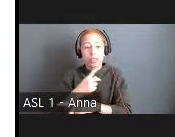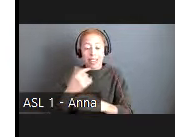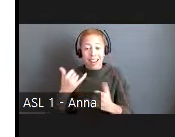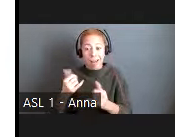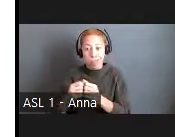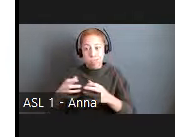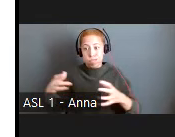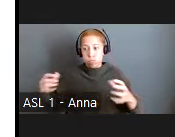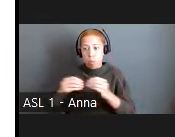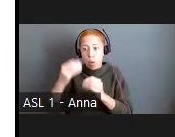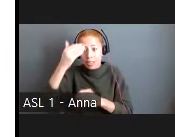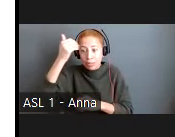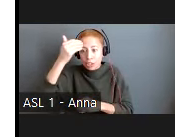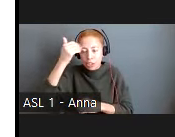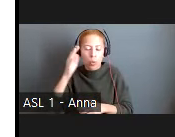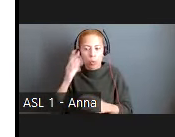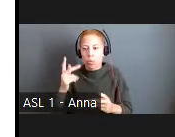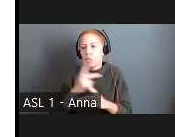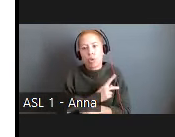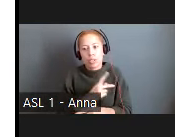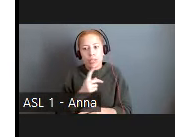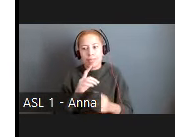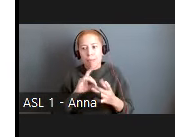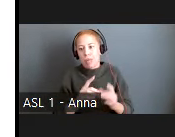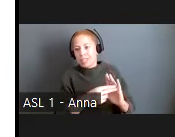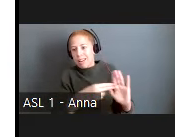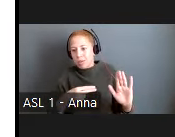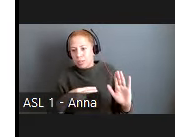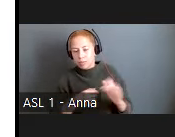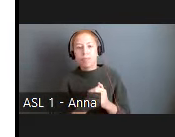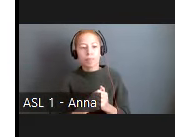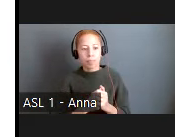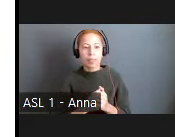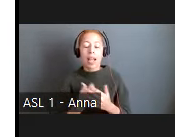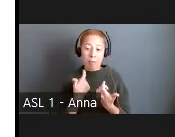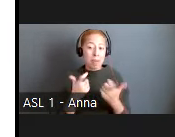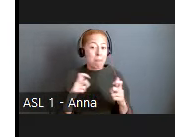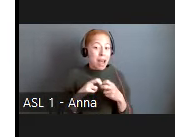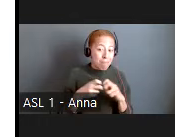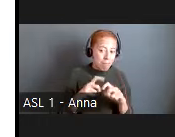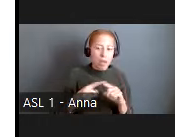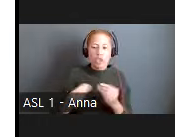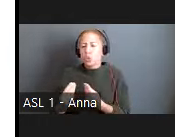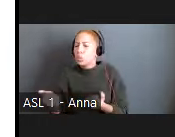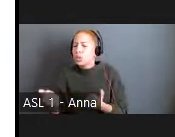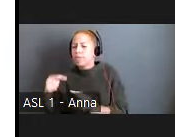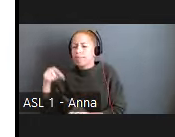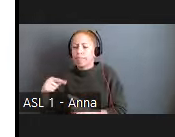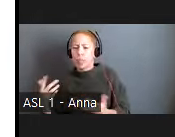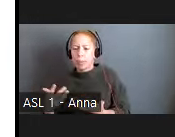up. So we've got a big problem, but we do have some solutions. So here are the solutions.